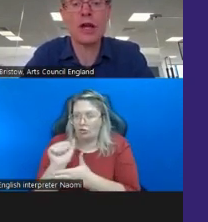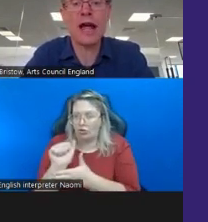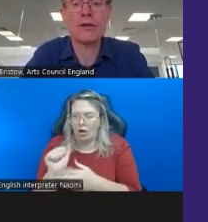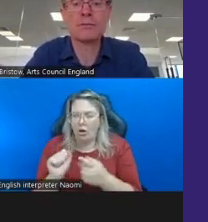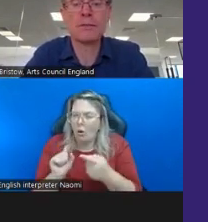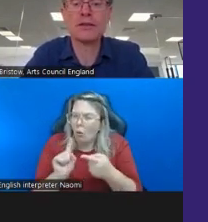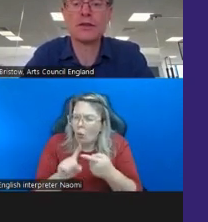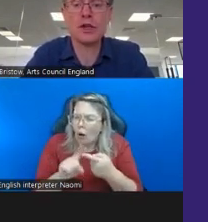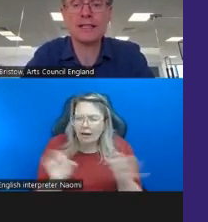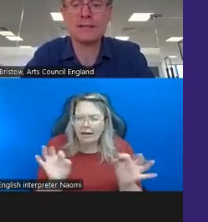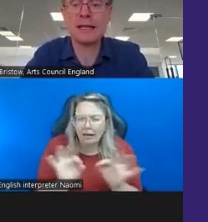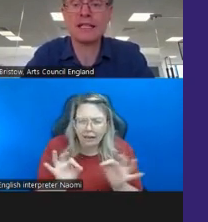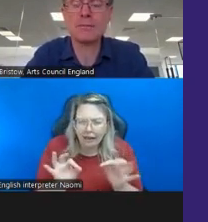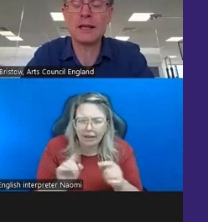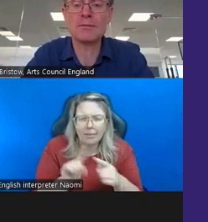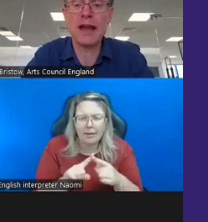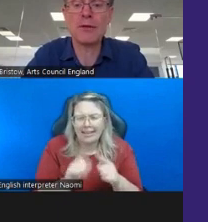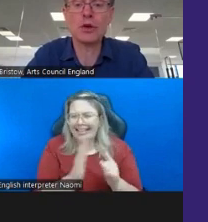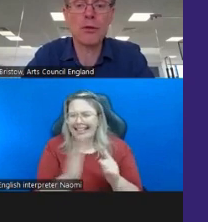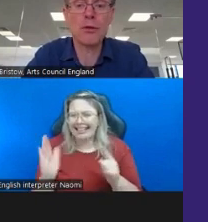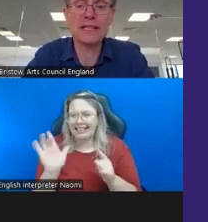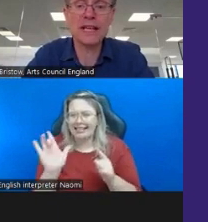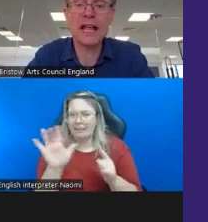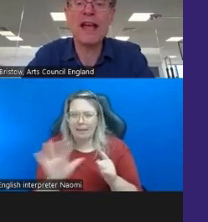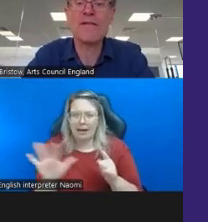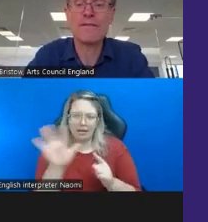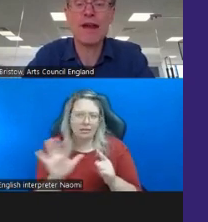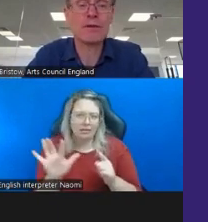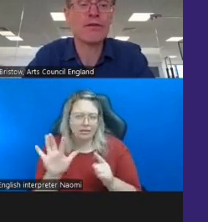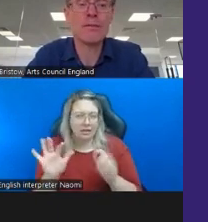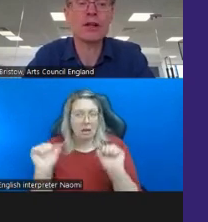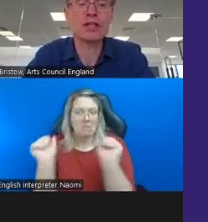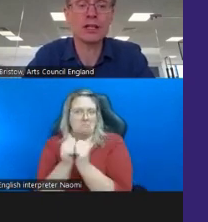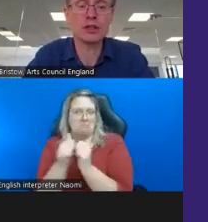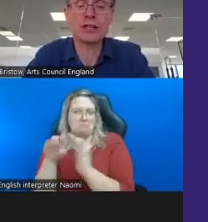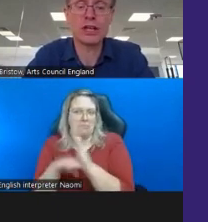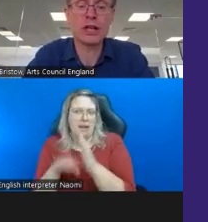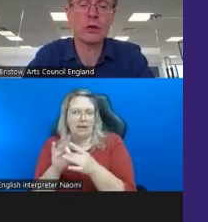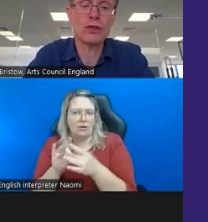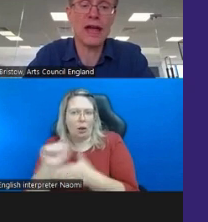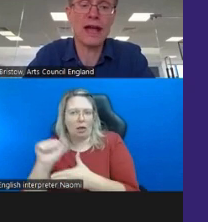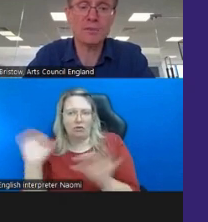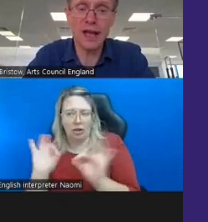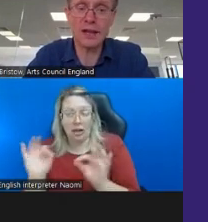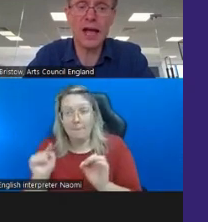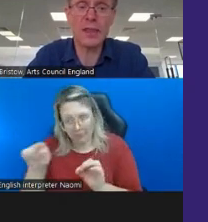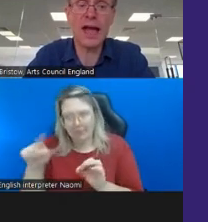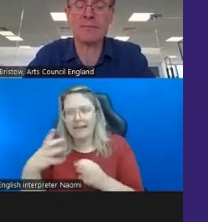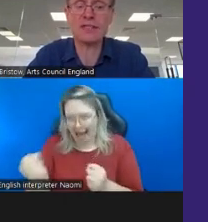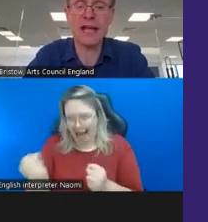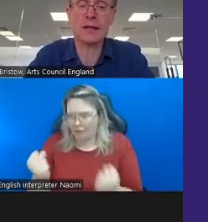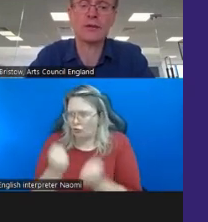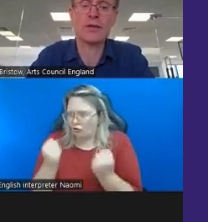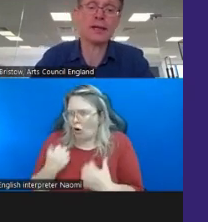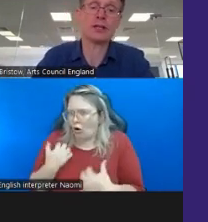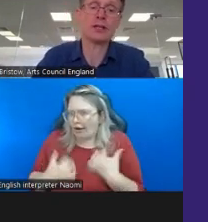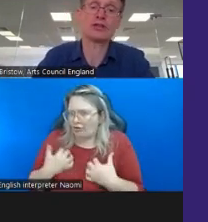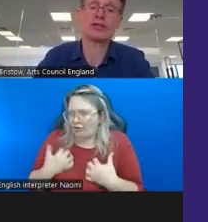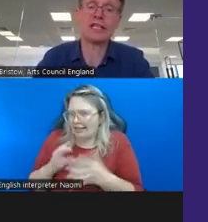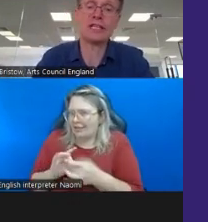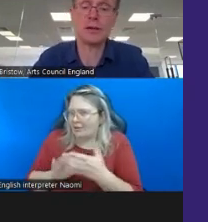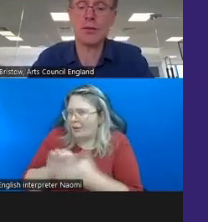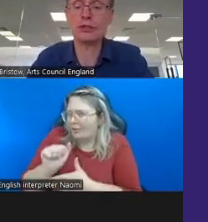you look at how the East Midlands and the new East Midlands mayor is operating, very, very much an interesting culture there. And that MCA is now developing